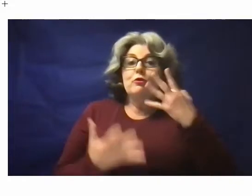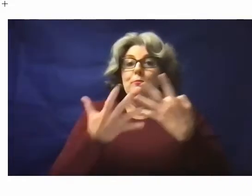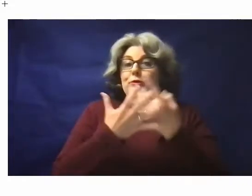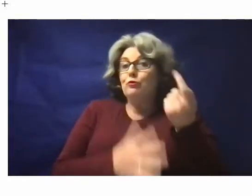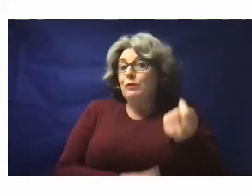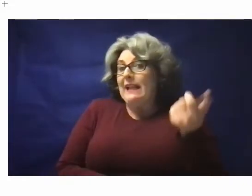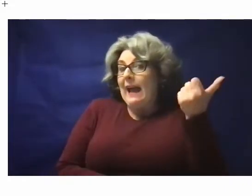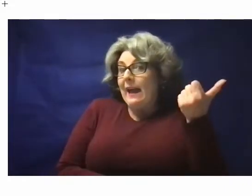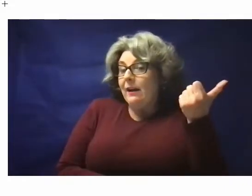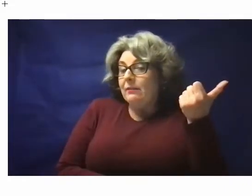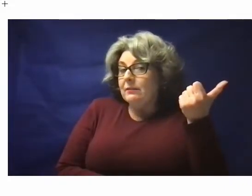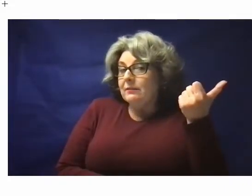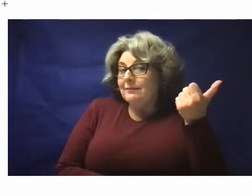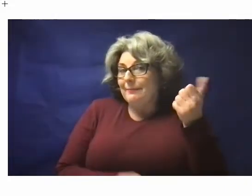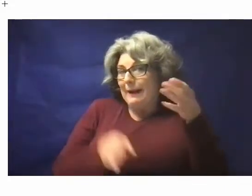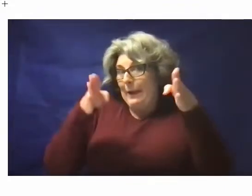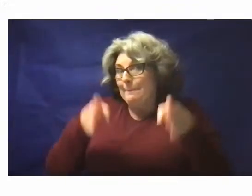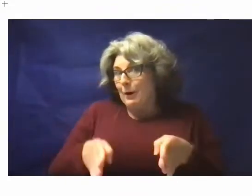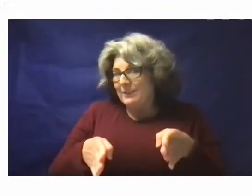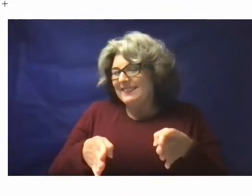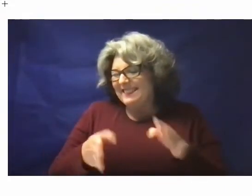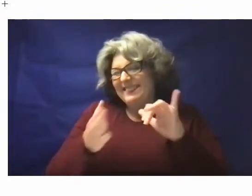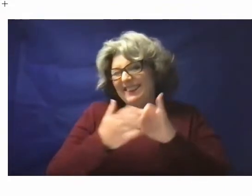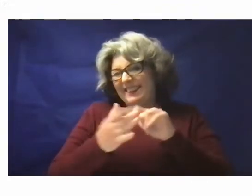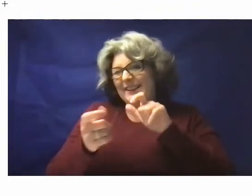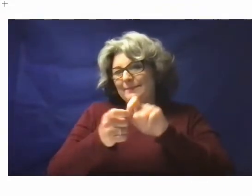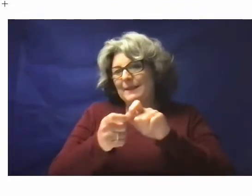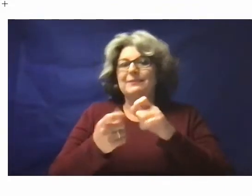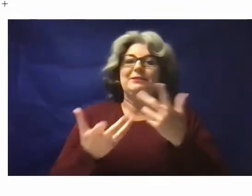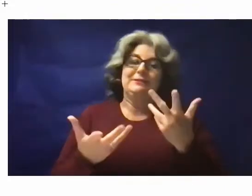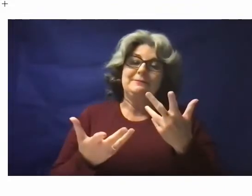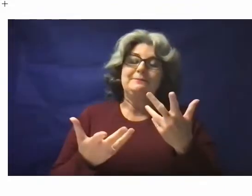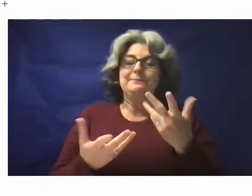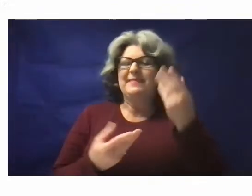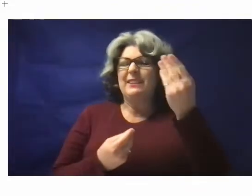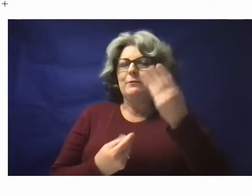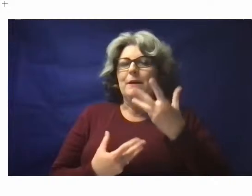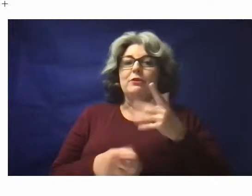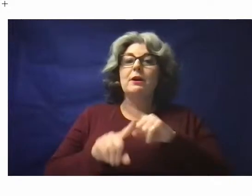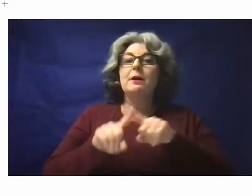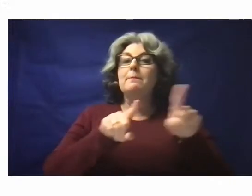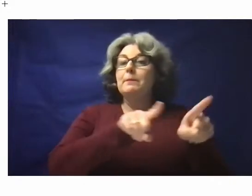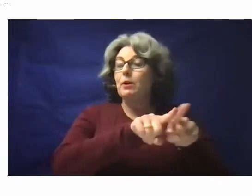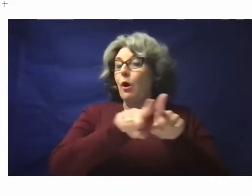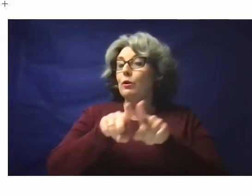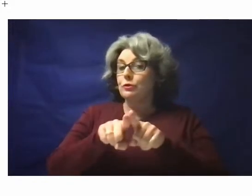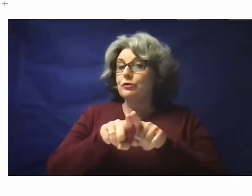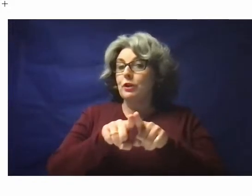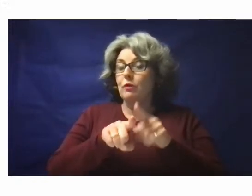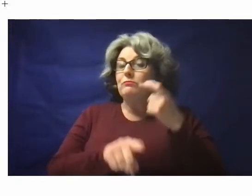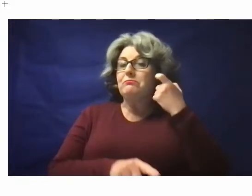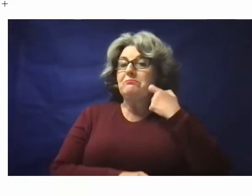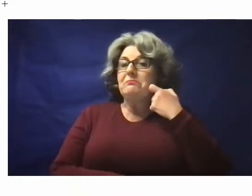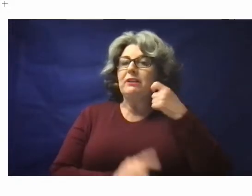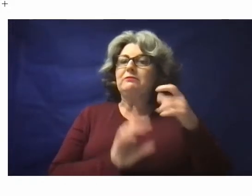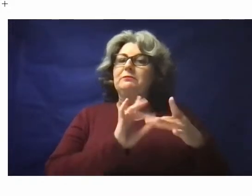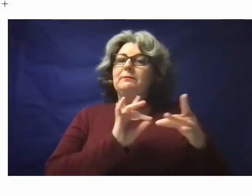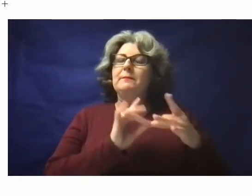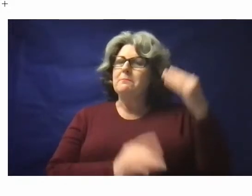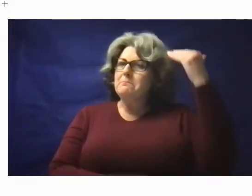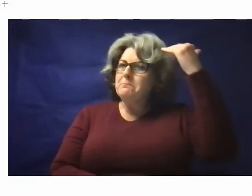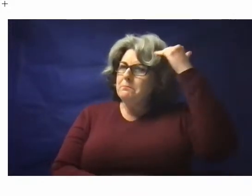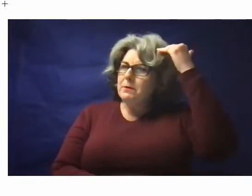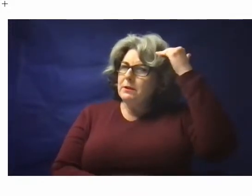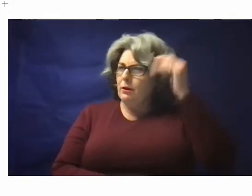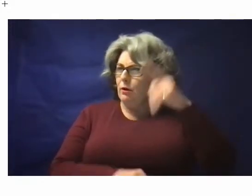a human on that particular screening information. But also, like Geraldine said, be mindful of your